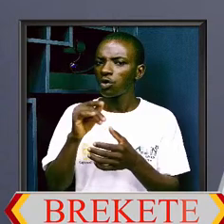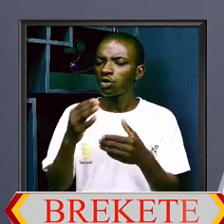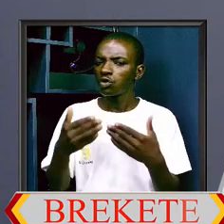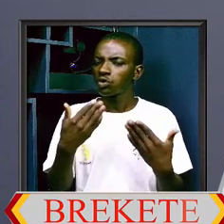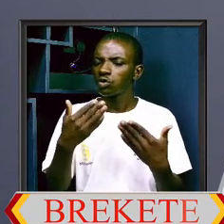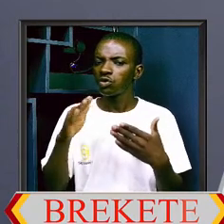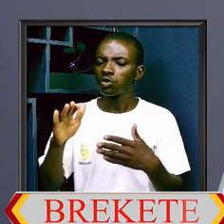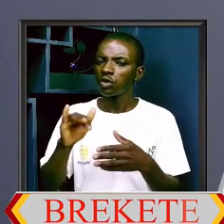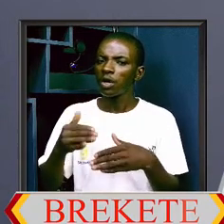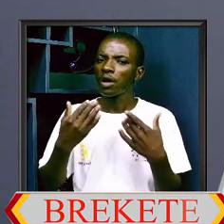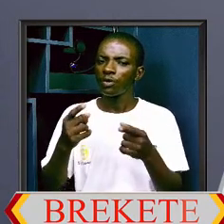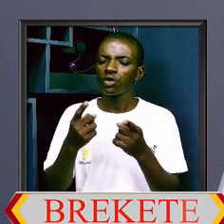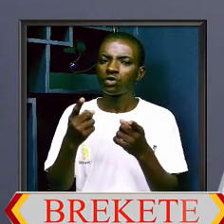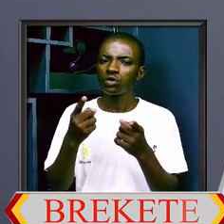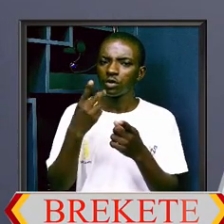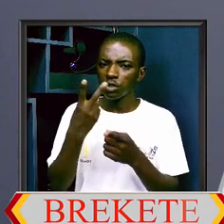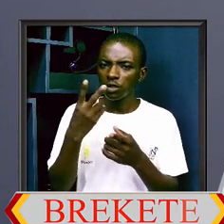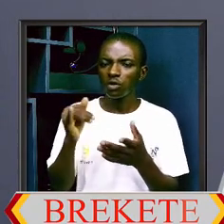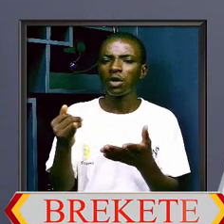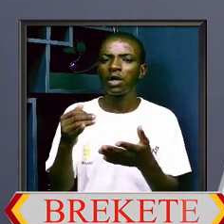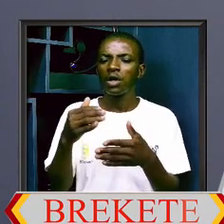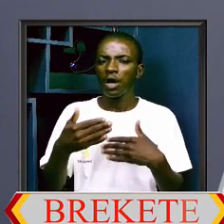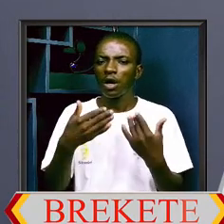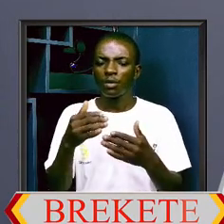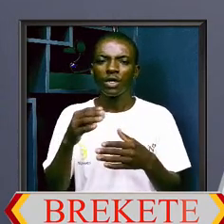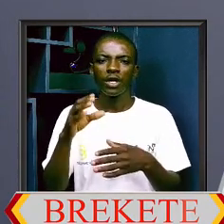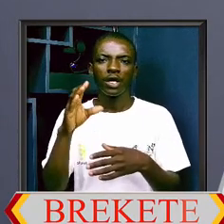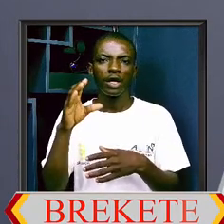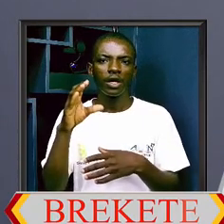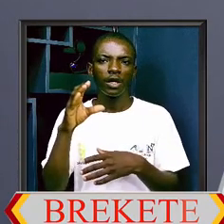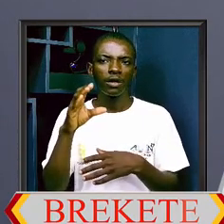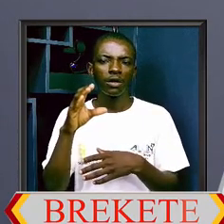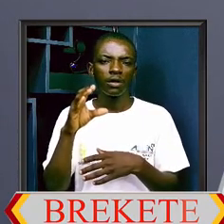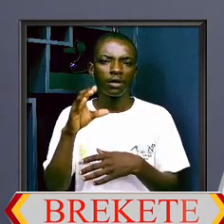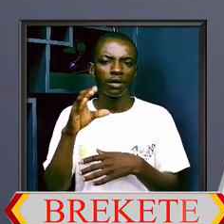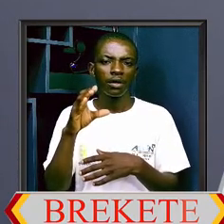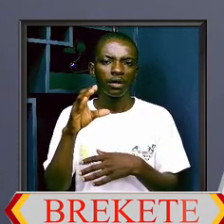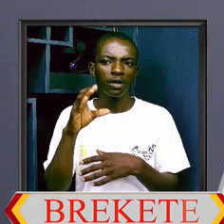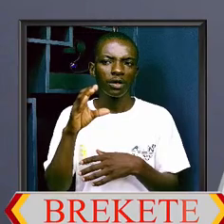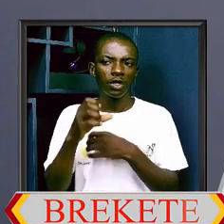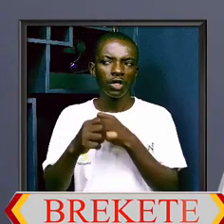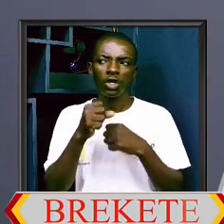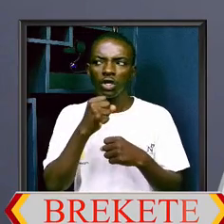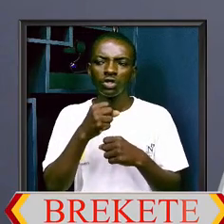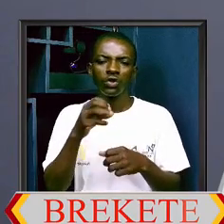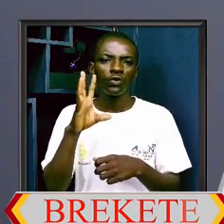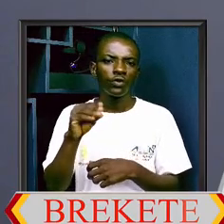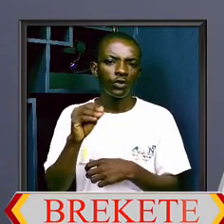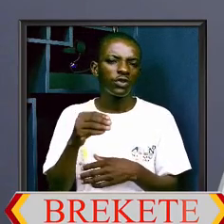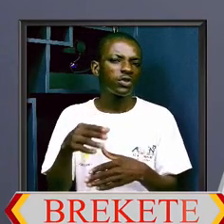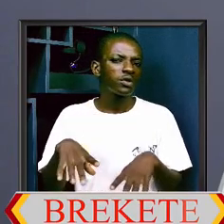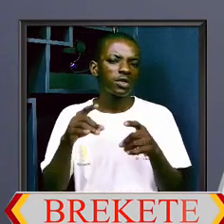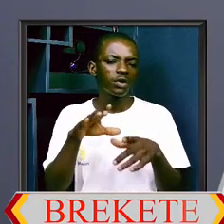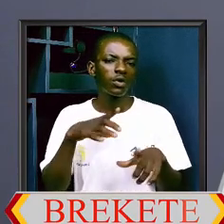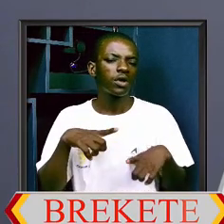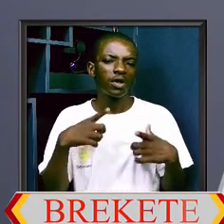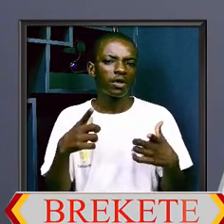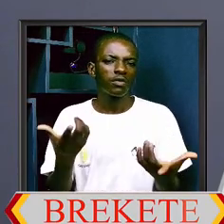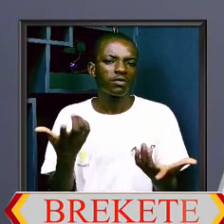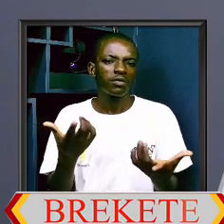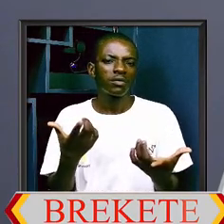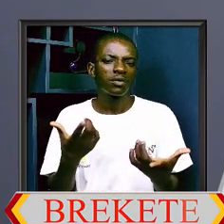you like this you you go happy at the age of 50 60 make you see say now waiting you take your life no